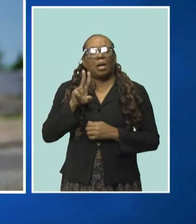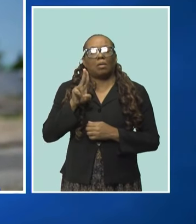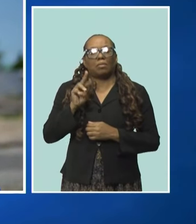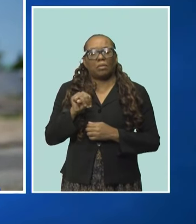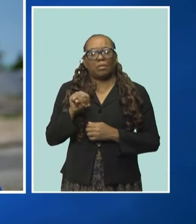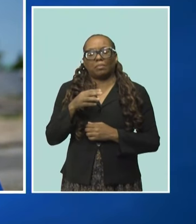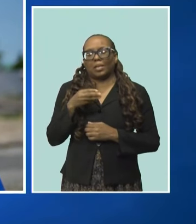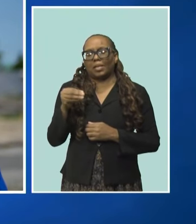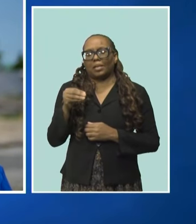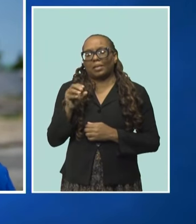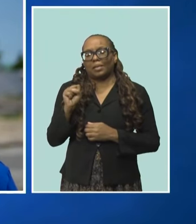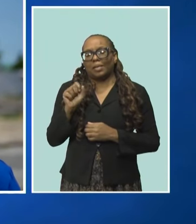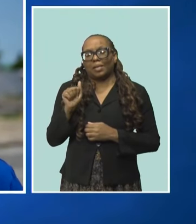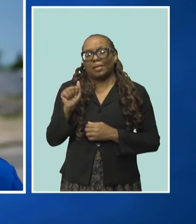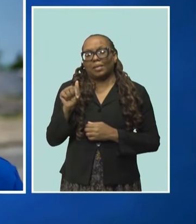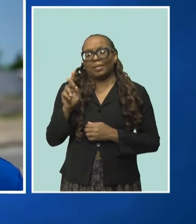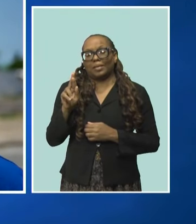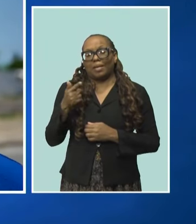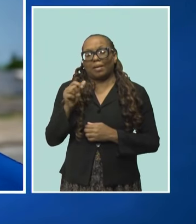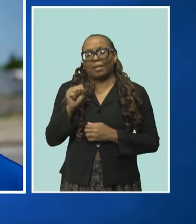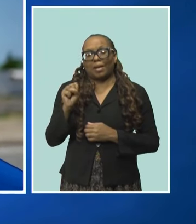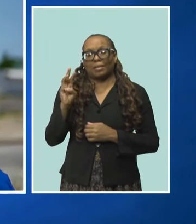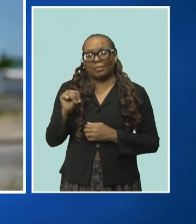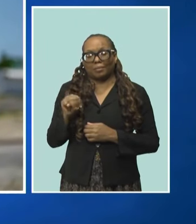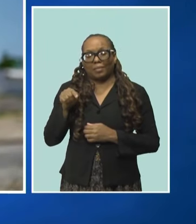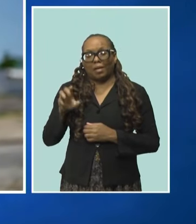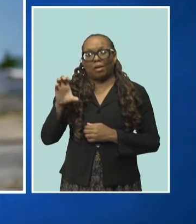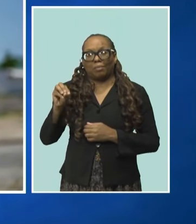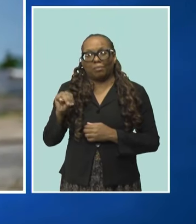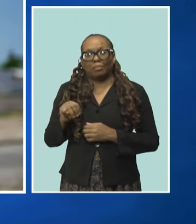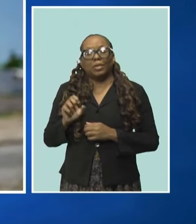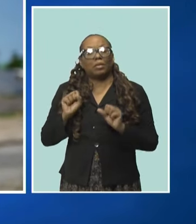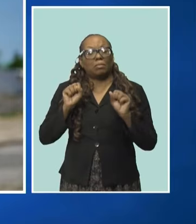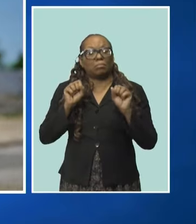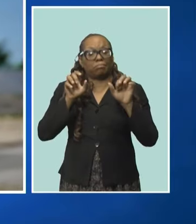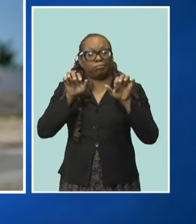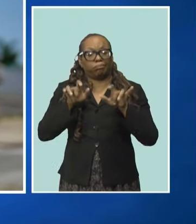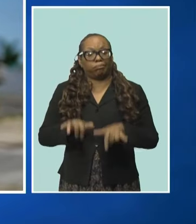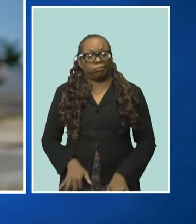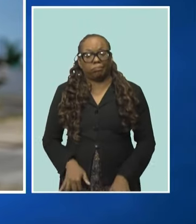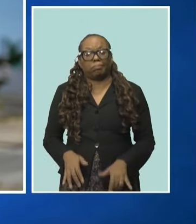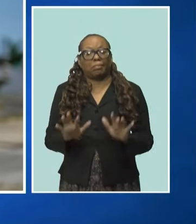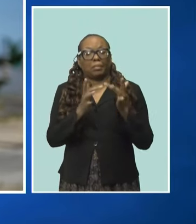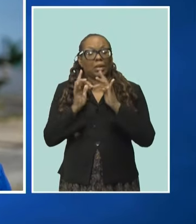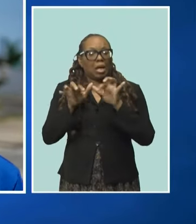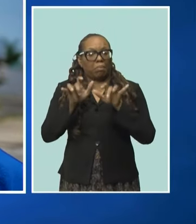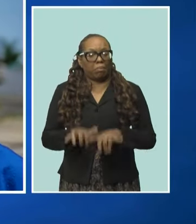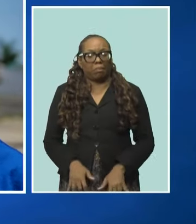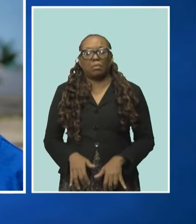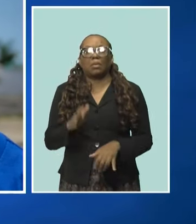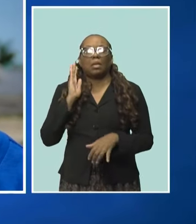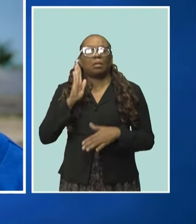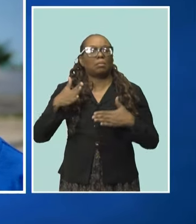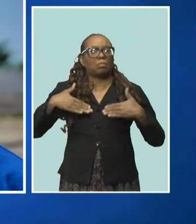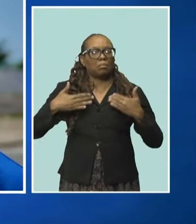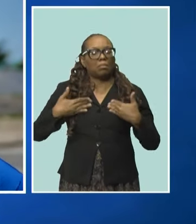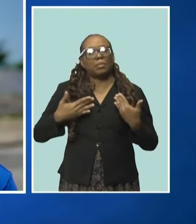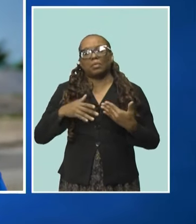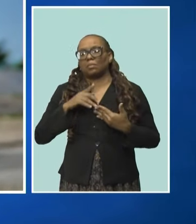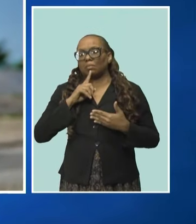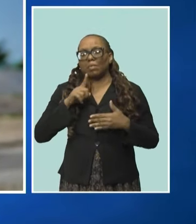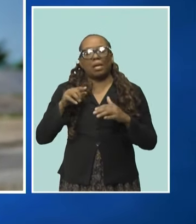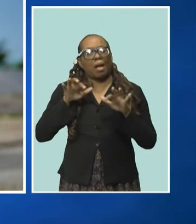www.rumandsargassum.com, and they could enter their information and get in line, and we'll be happy to engage potential